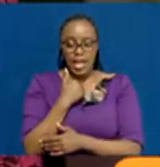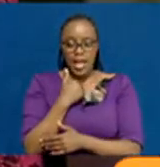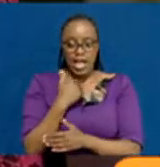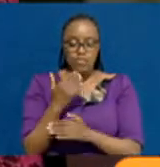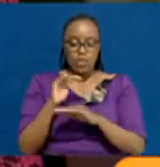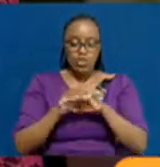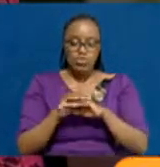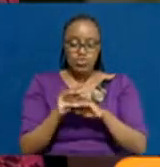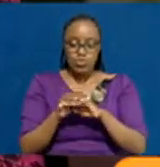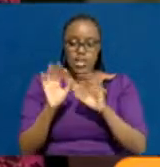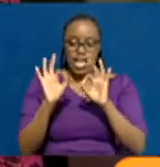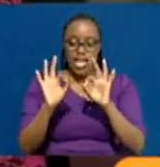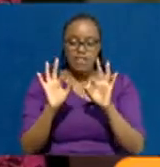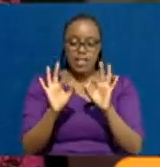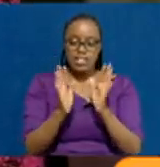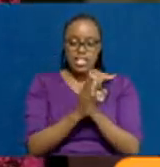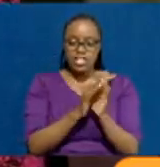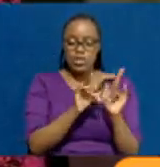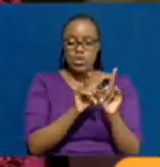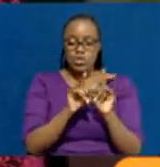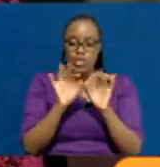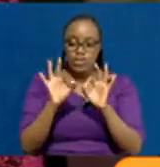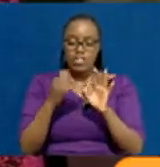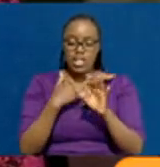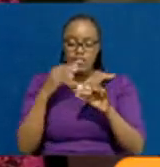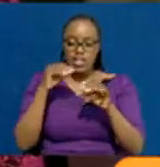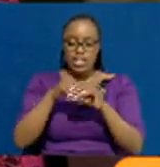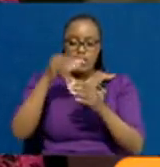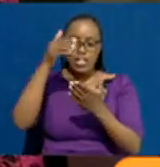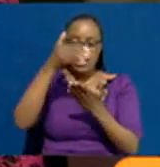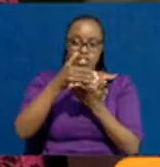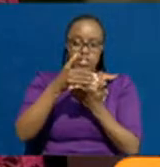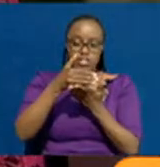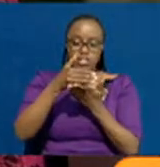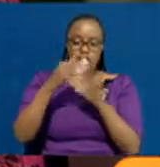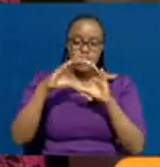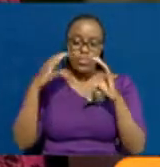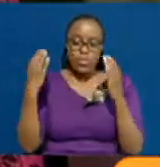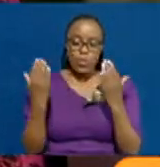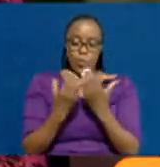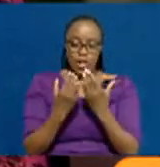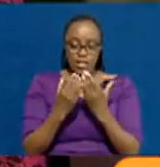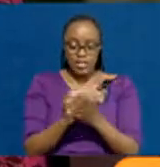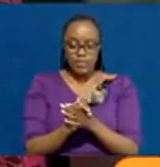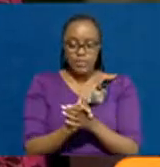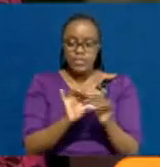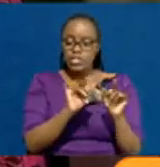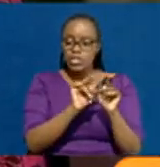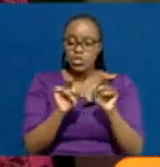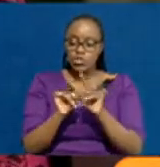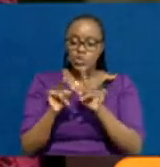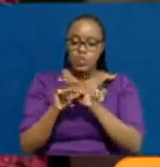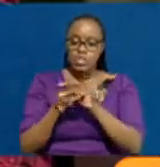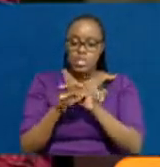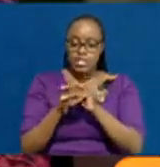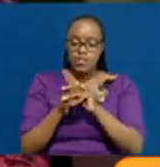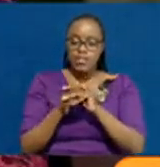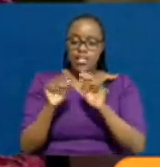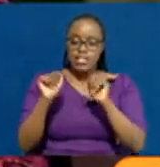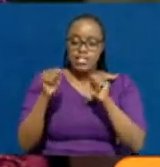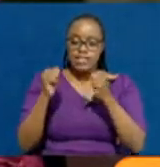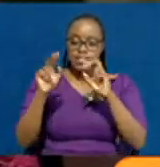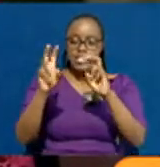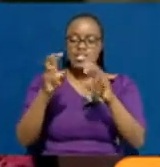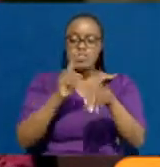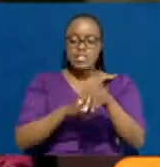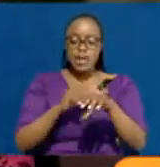good efficacy and effectiveness in the real world. With regard to the safety issues, so when you